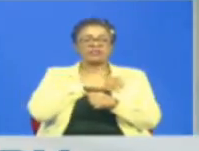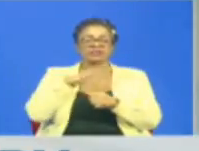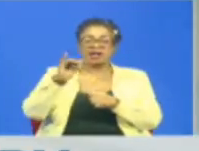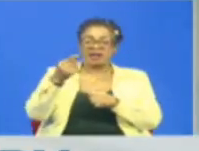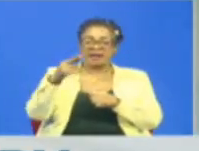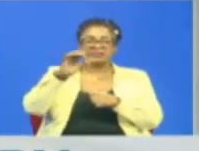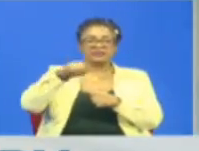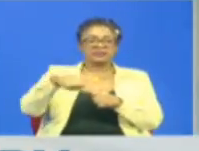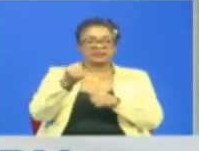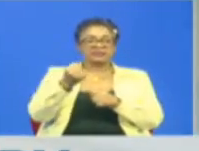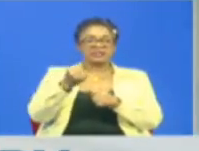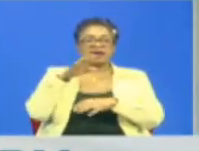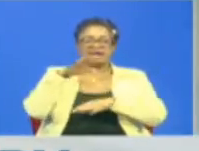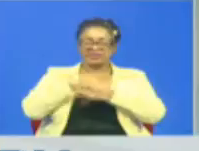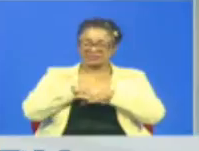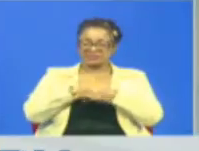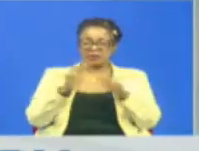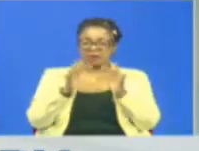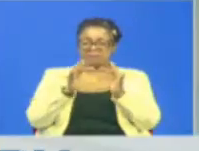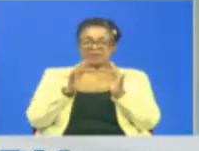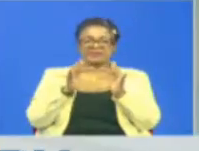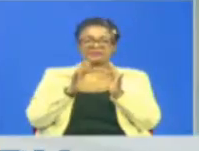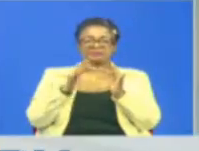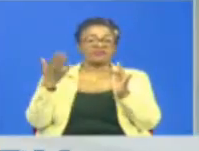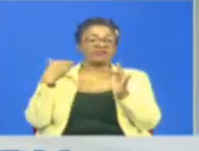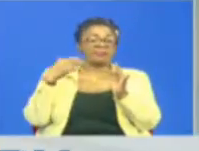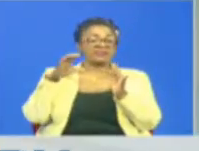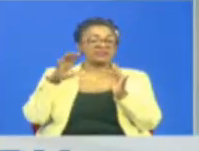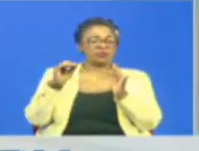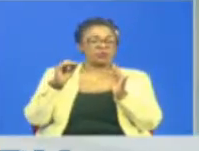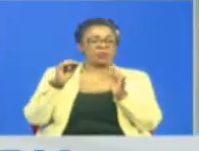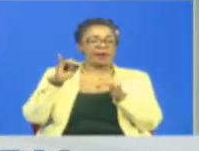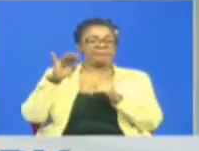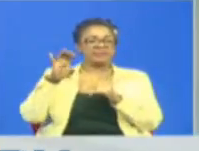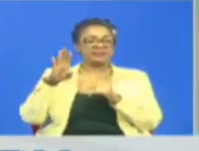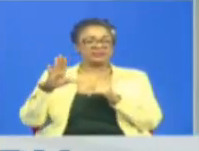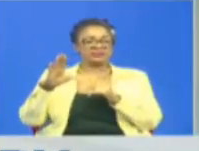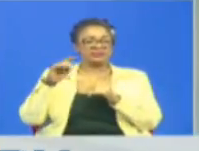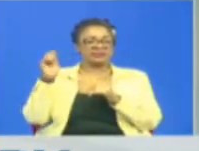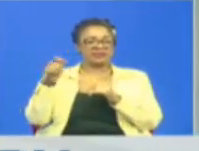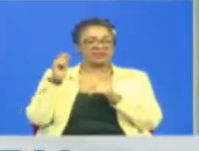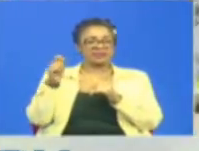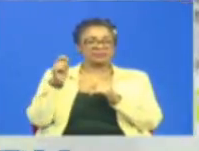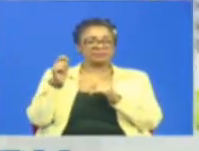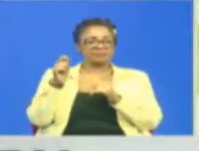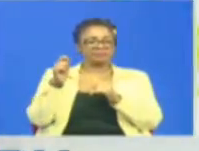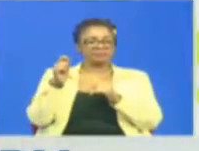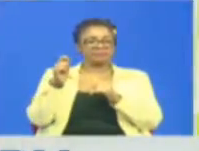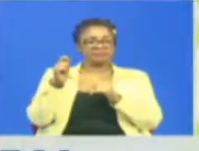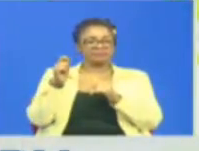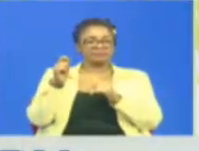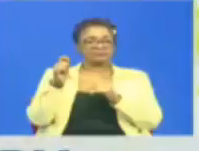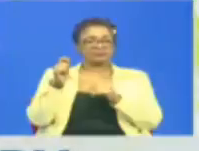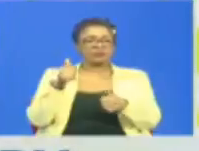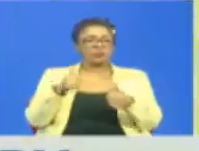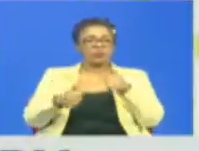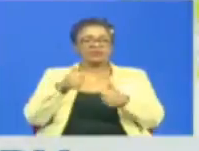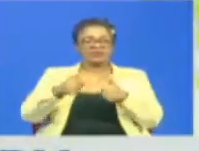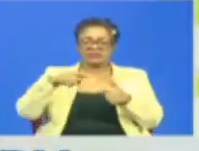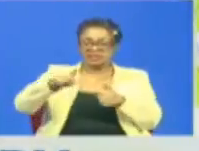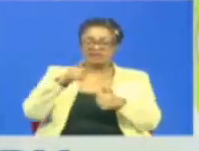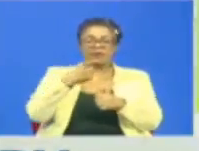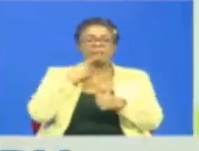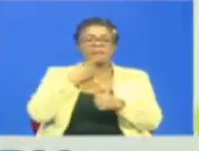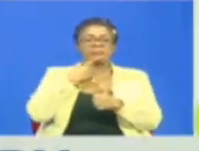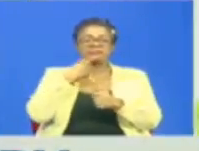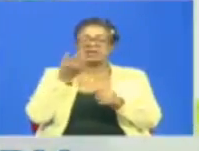email from Ezra Chiloba, former CEO IBC Kenya, writes Akombe. To which she claims Chiloba